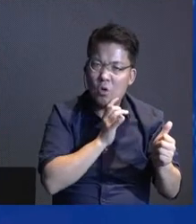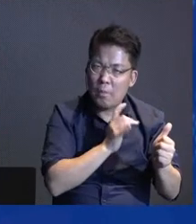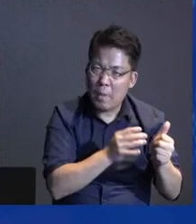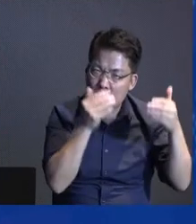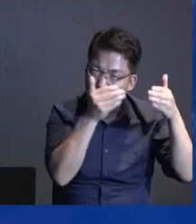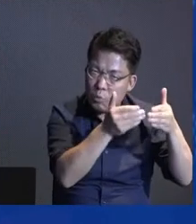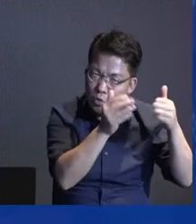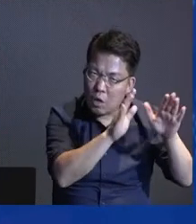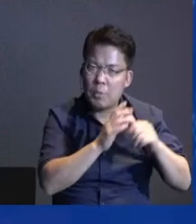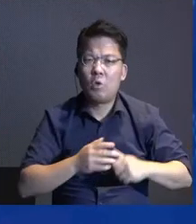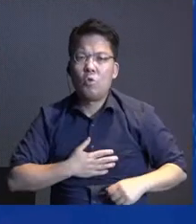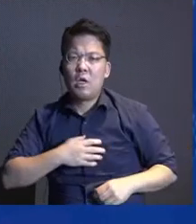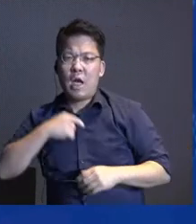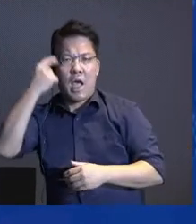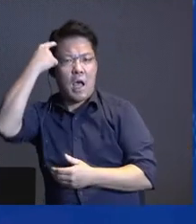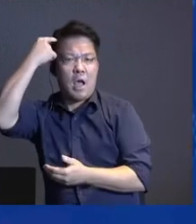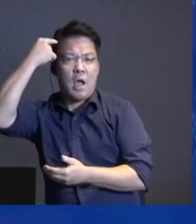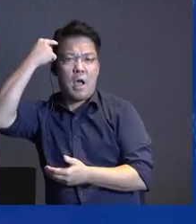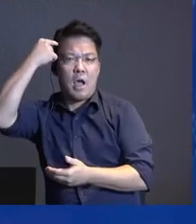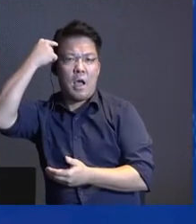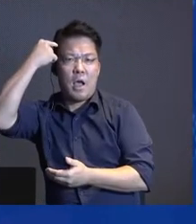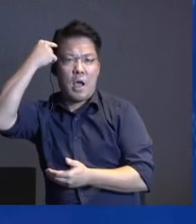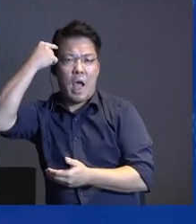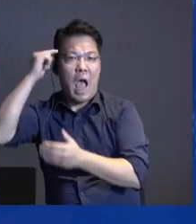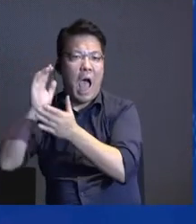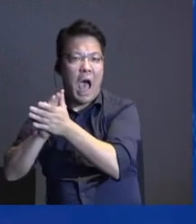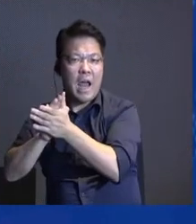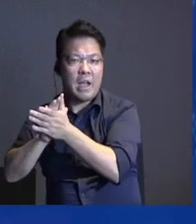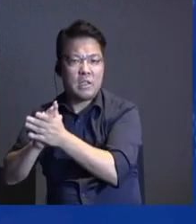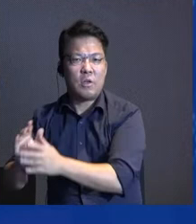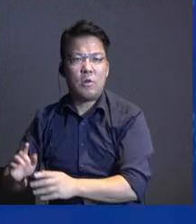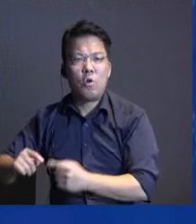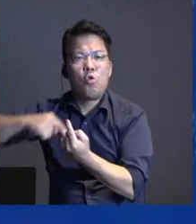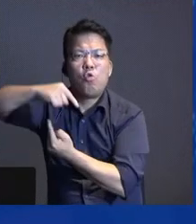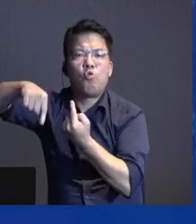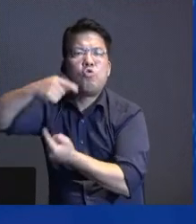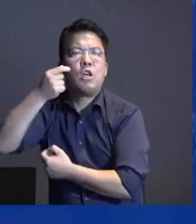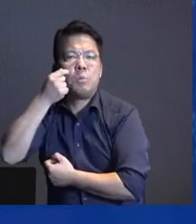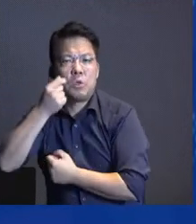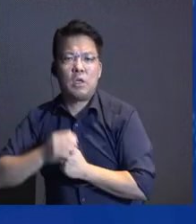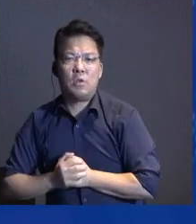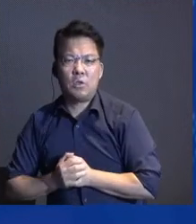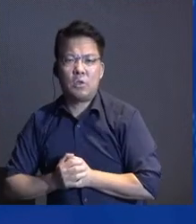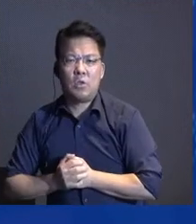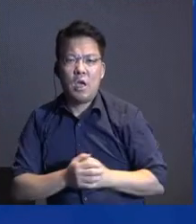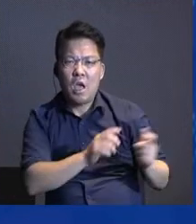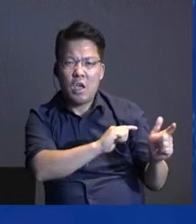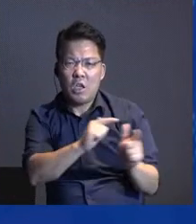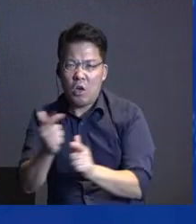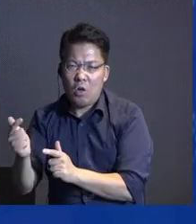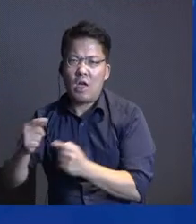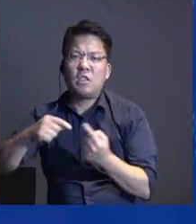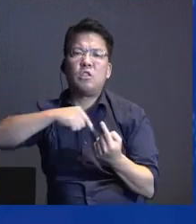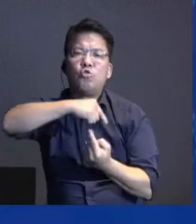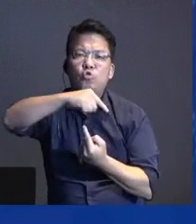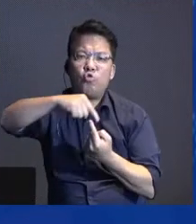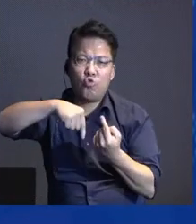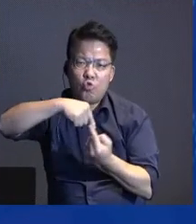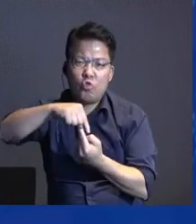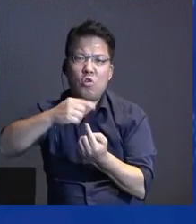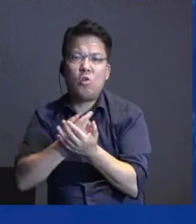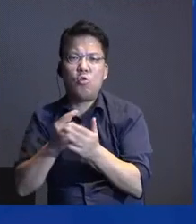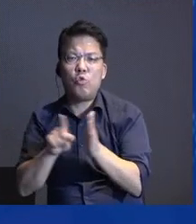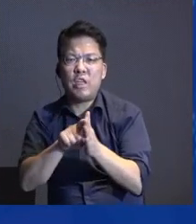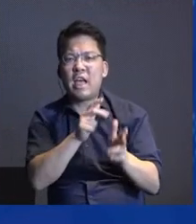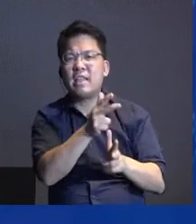resources. And other small membership fee, local fundraising, and also collective livelihood models, where the